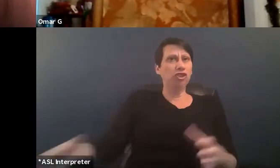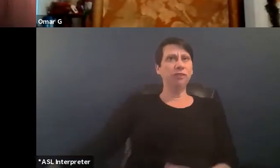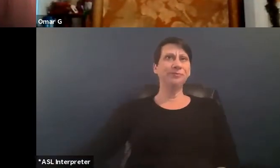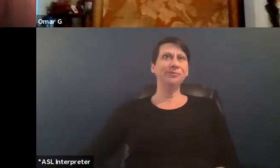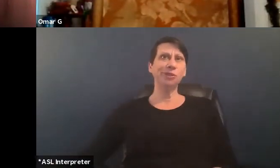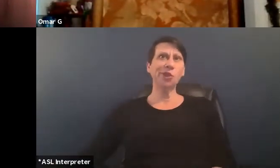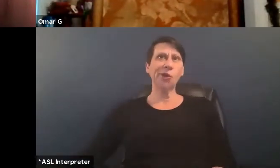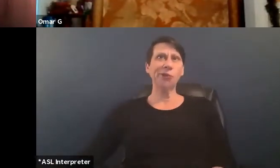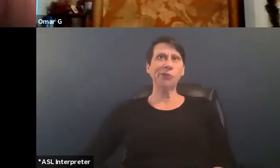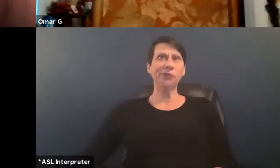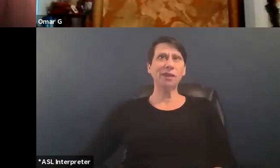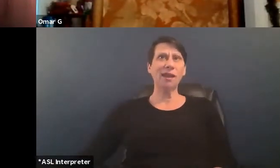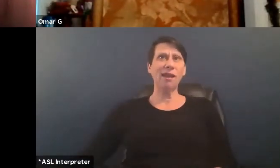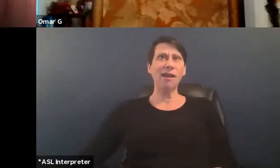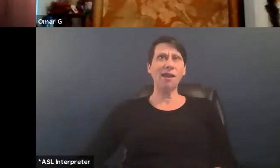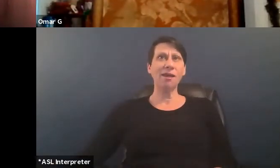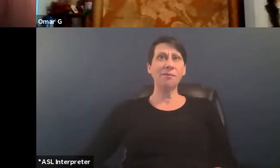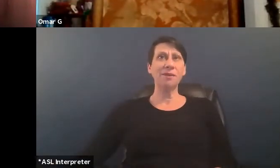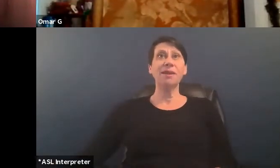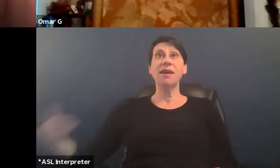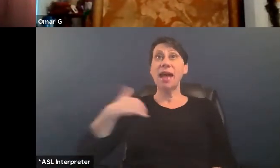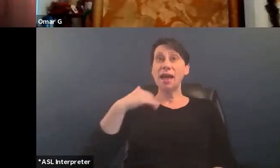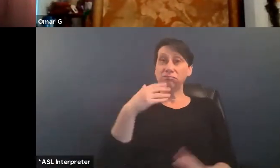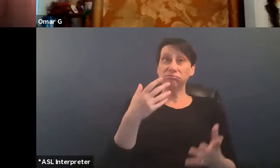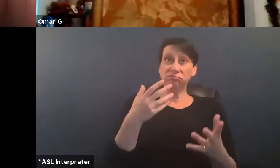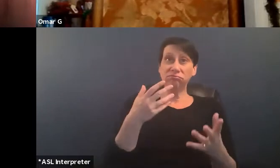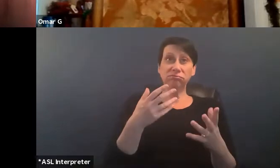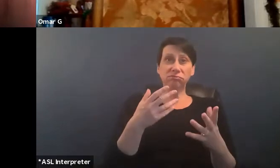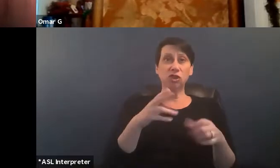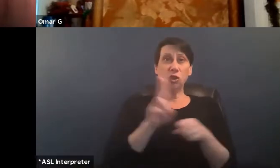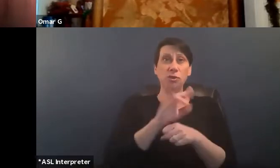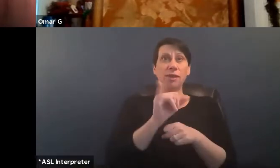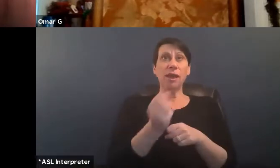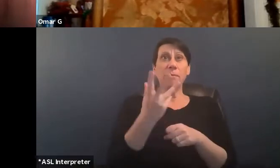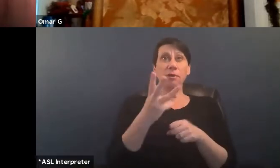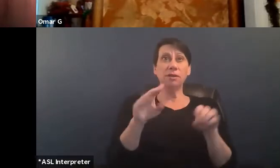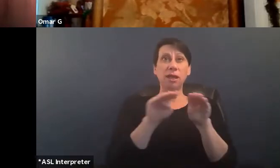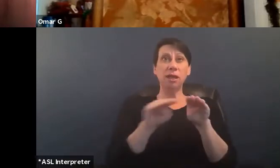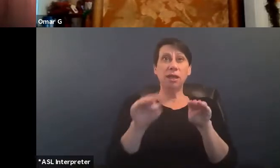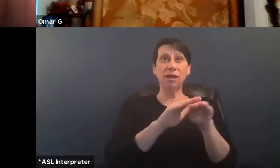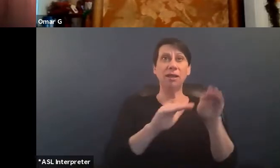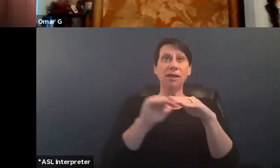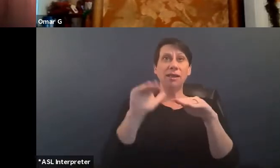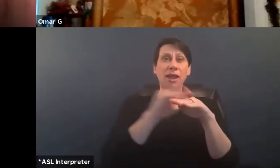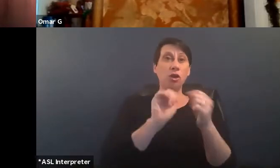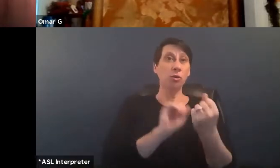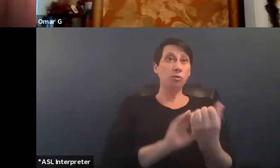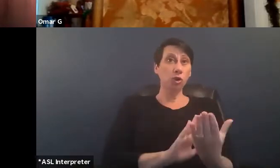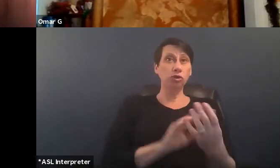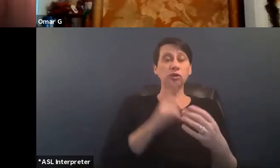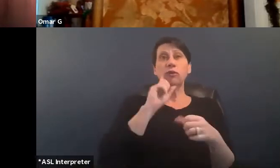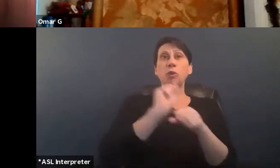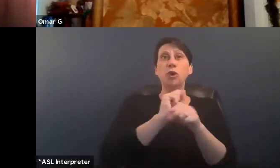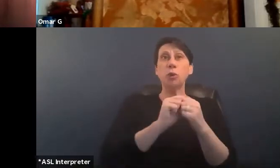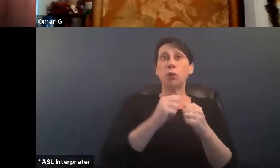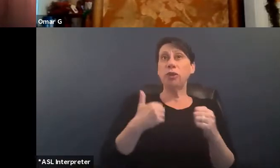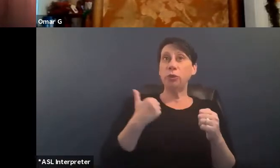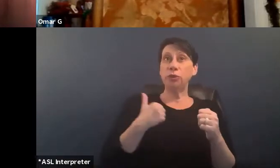think having that multi-layered approach of working with students and working with youth, not just in